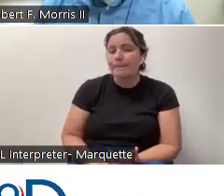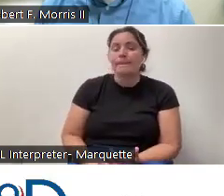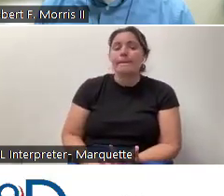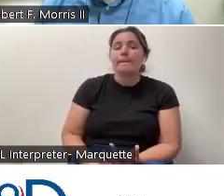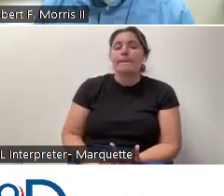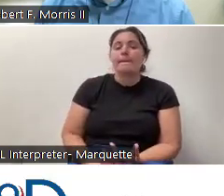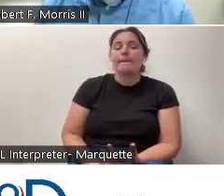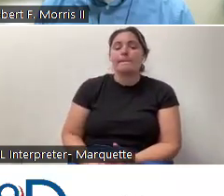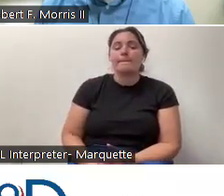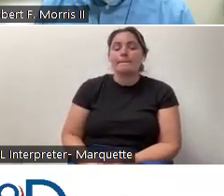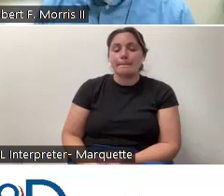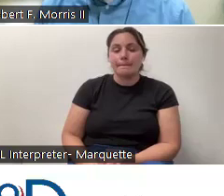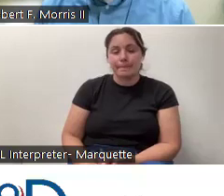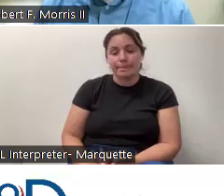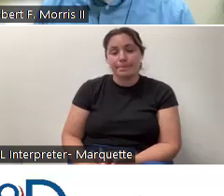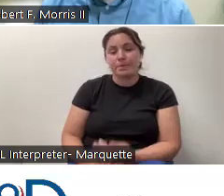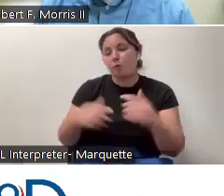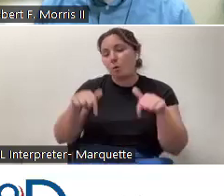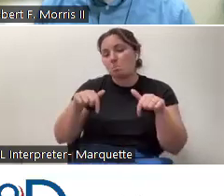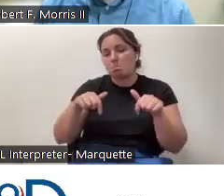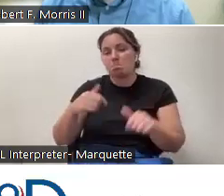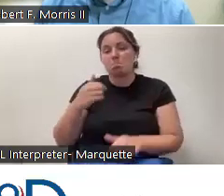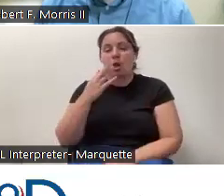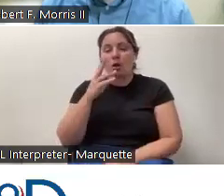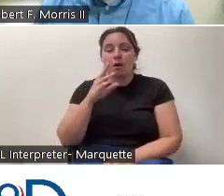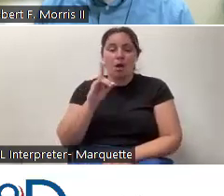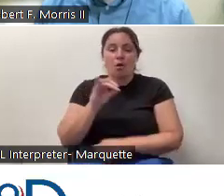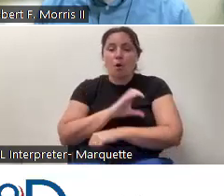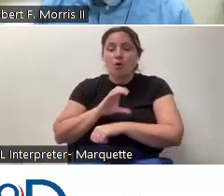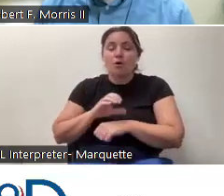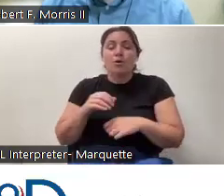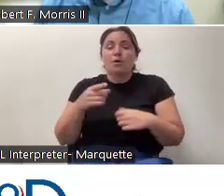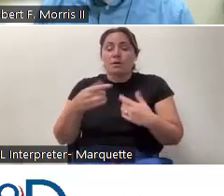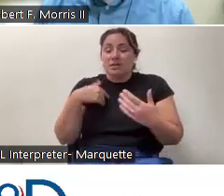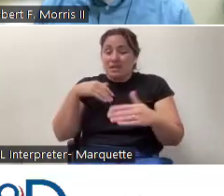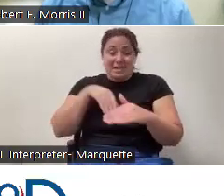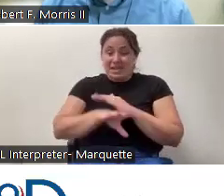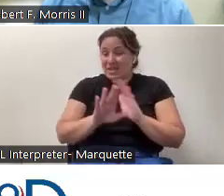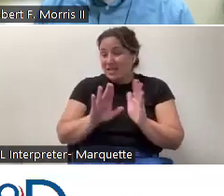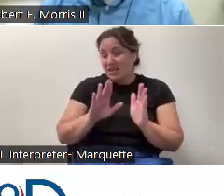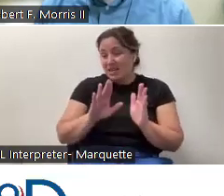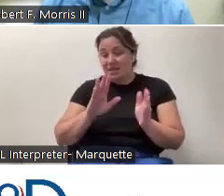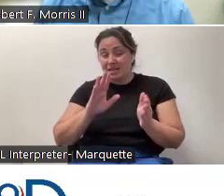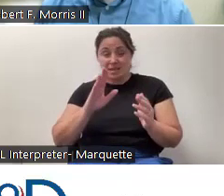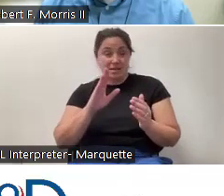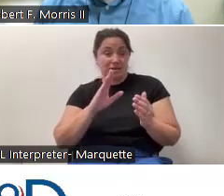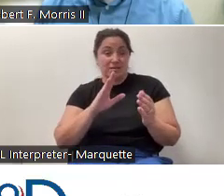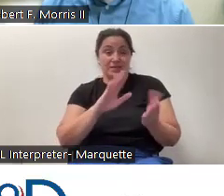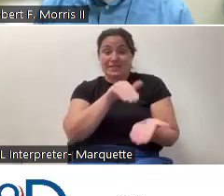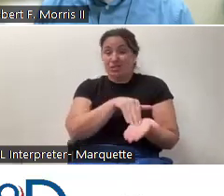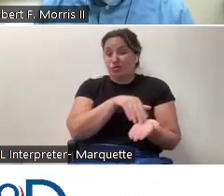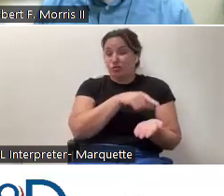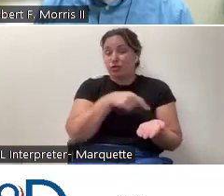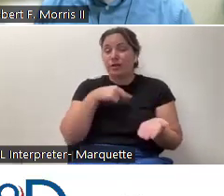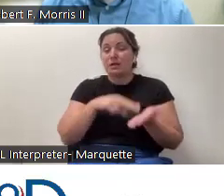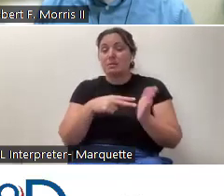people access services in Colorado. They can just come into the workforce, so anybody can come into the workforce. You don't have to disclose